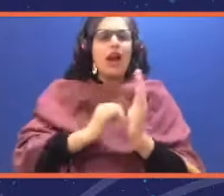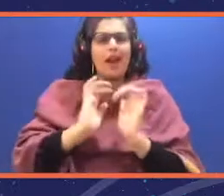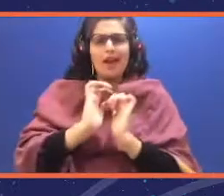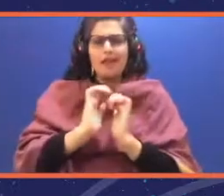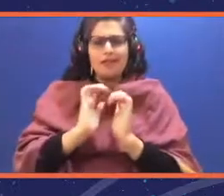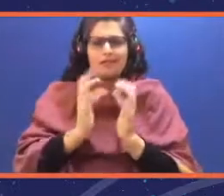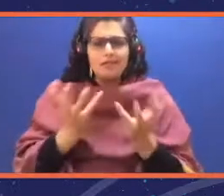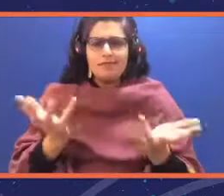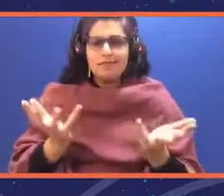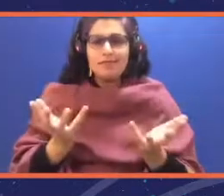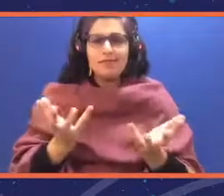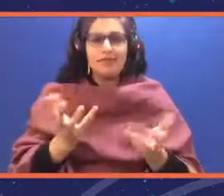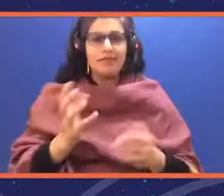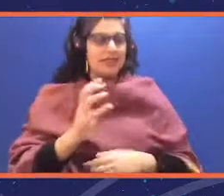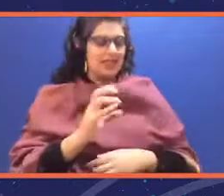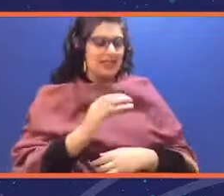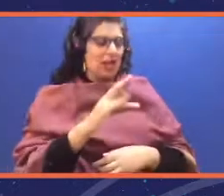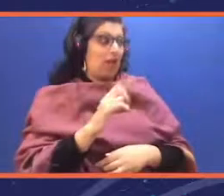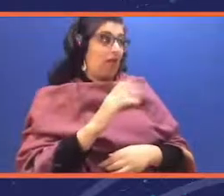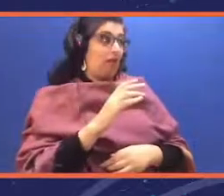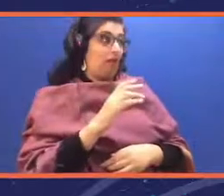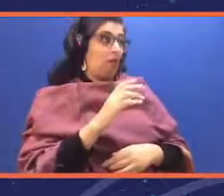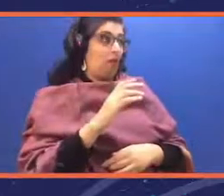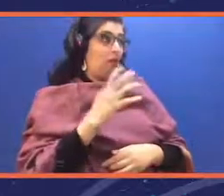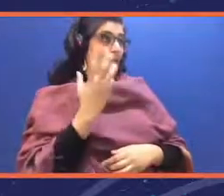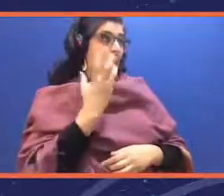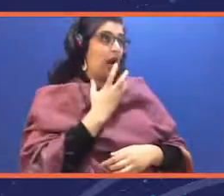Oh, my goodness.